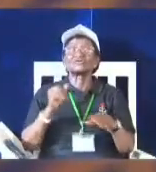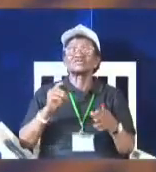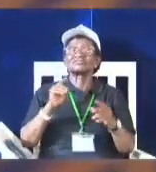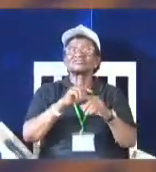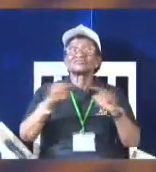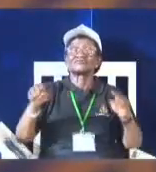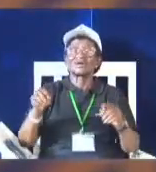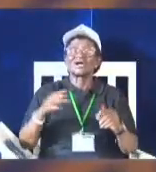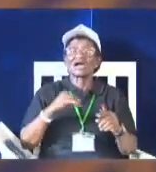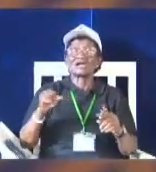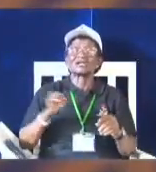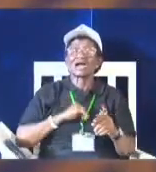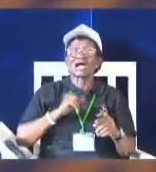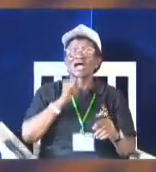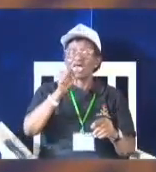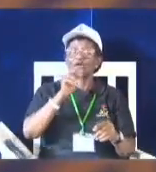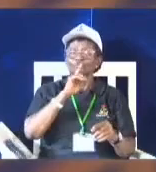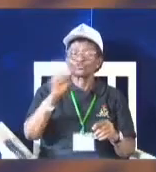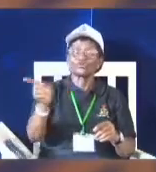And I'm sure you know his name.